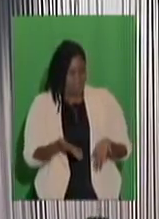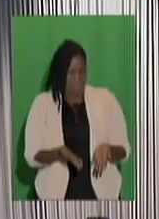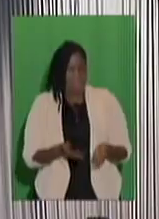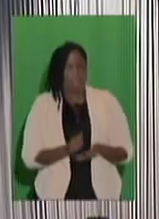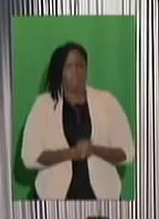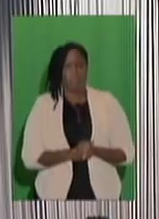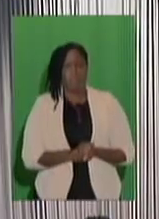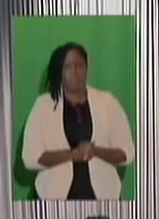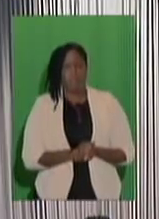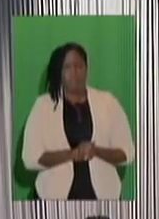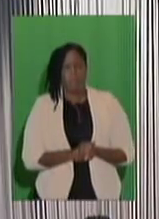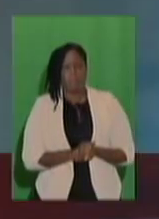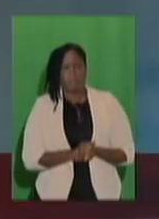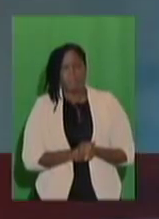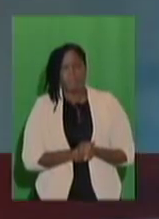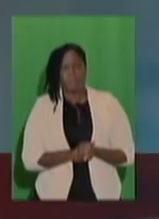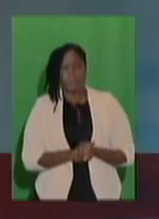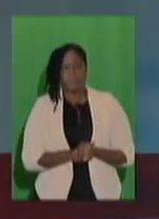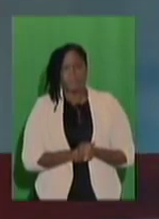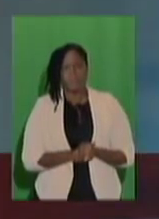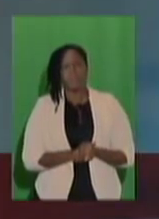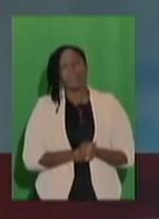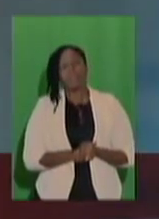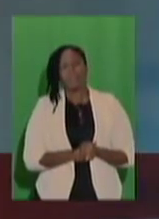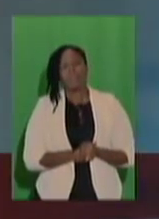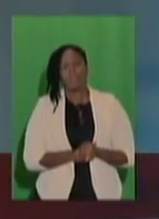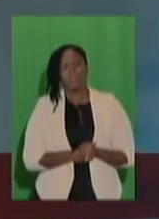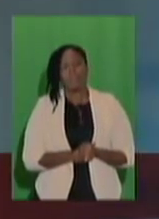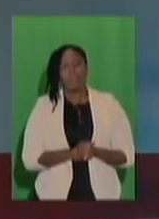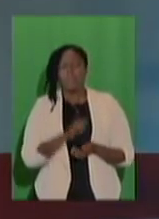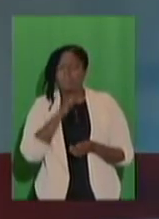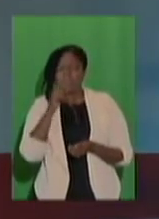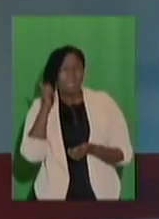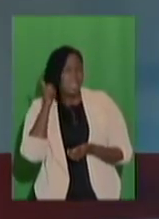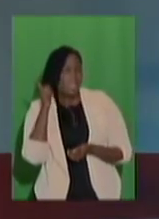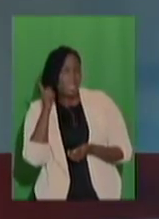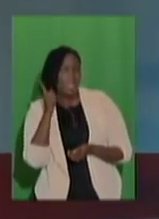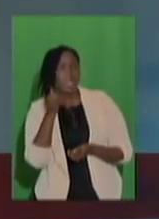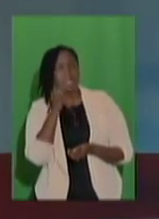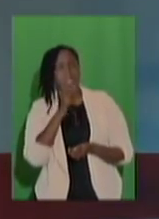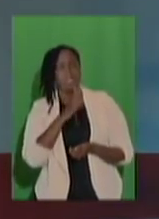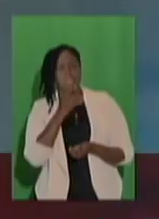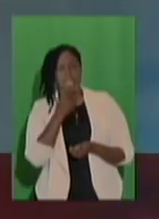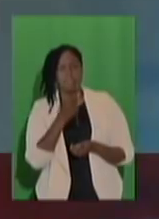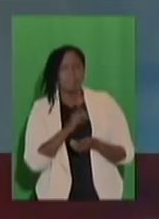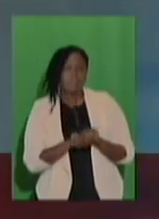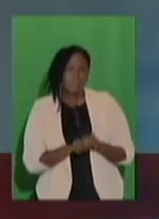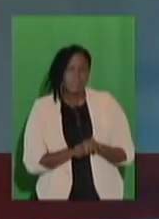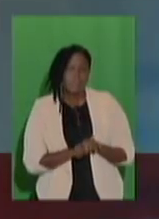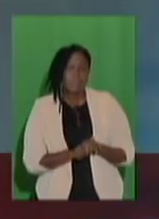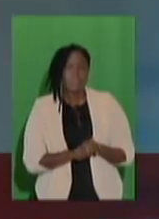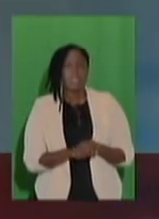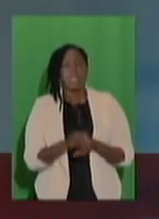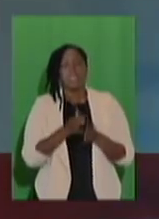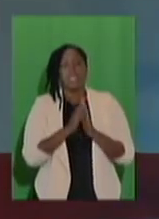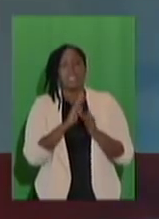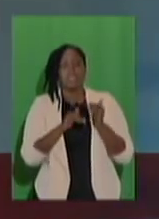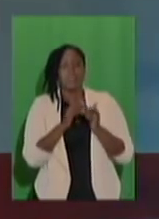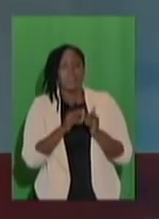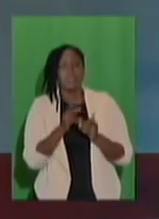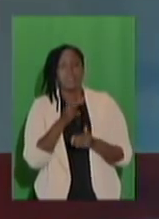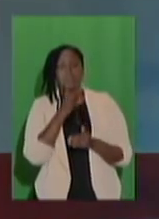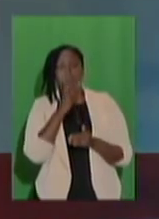Dr. Allen Mike? Sorry, smokers and, I didn't hear the second grouping they asked about. And tobacco users.